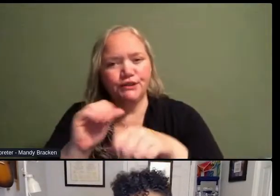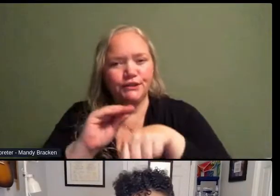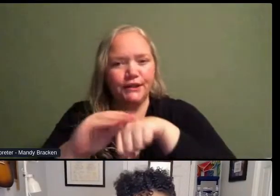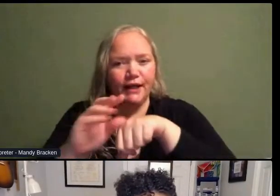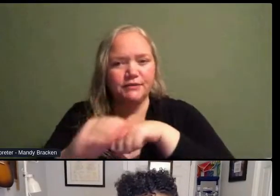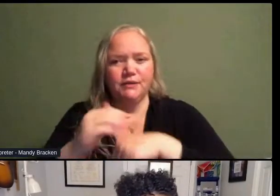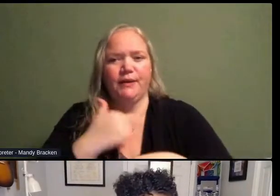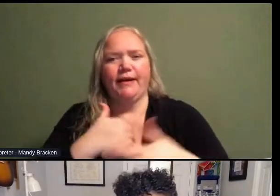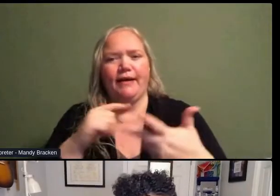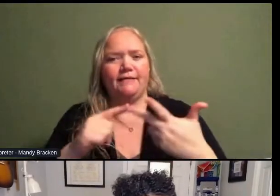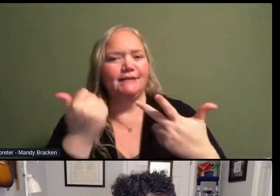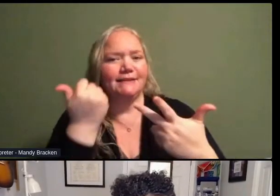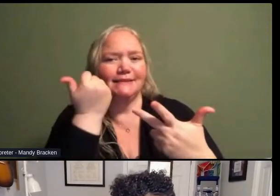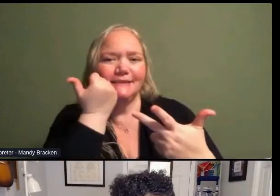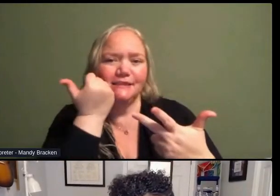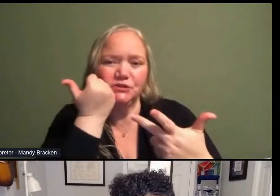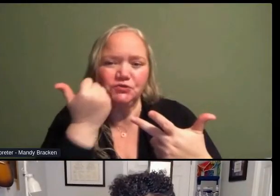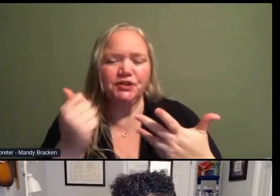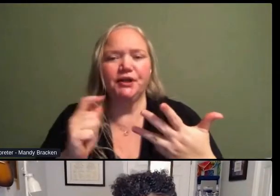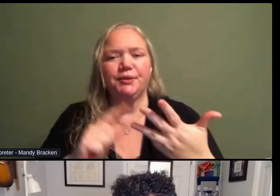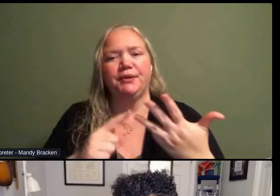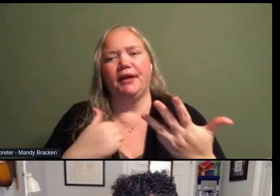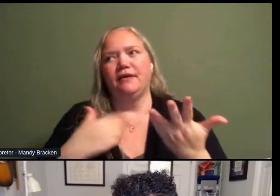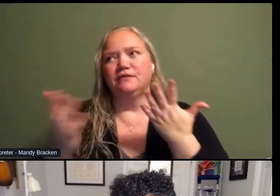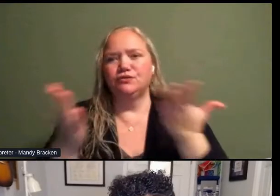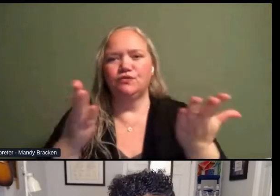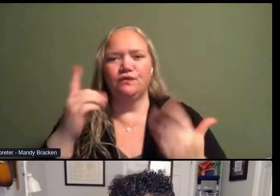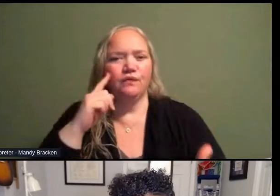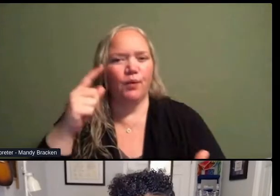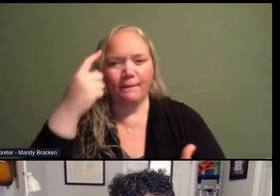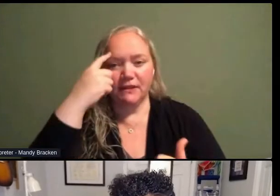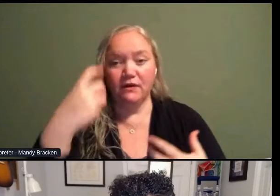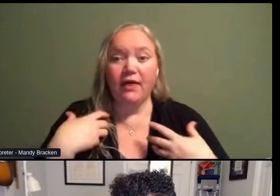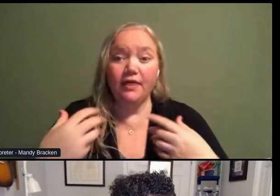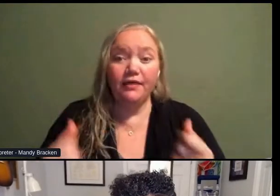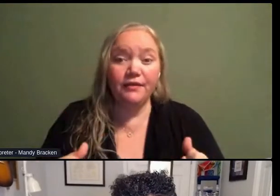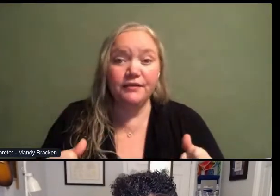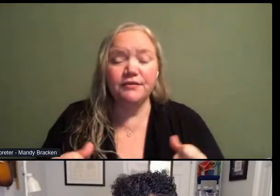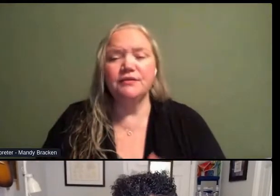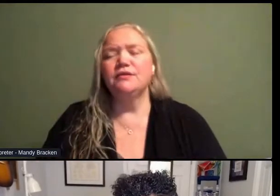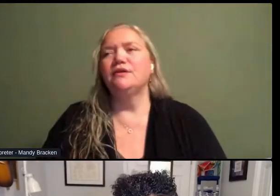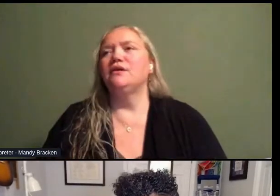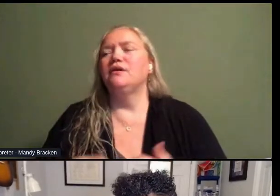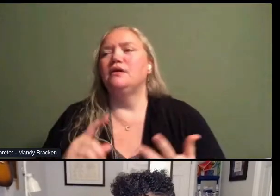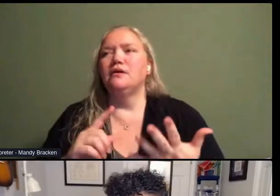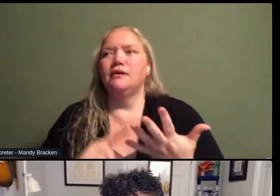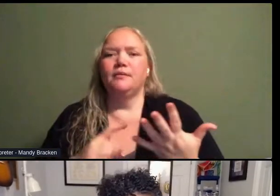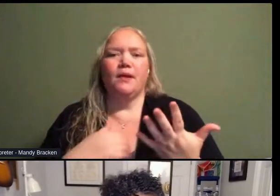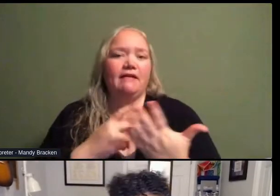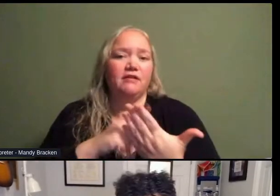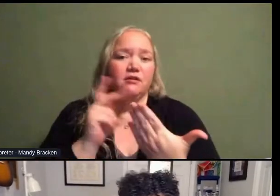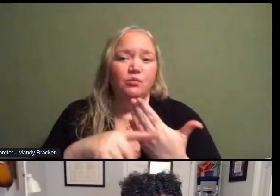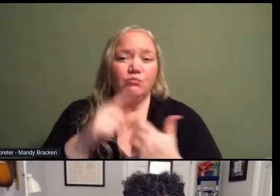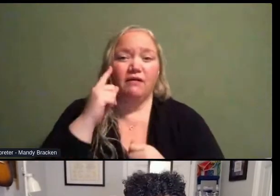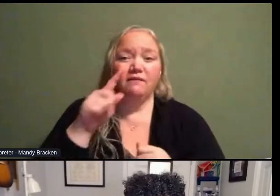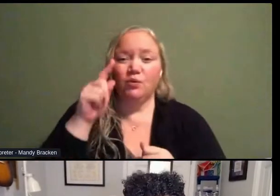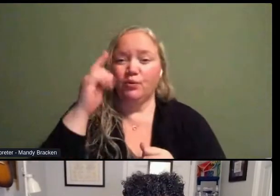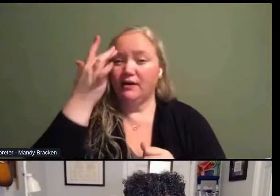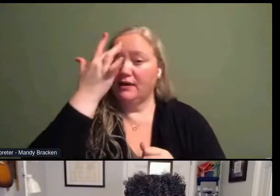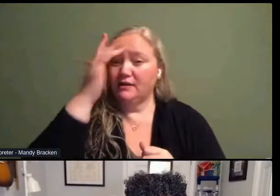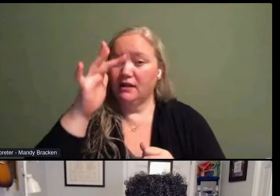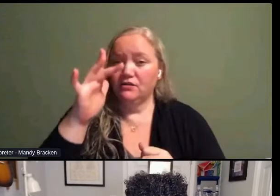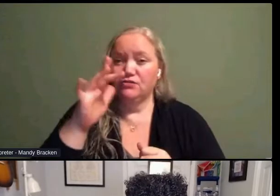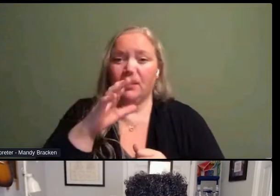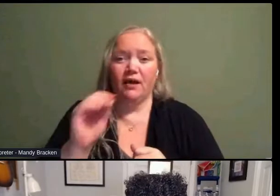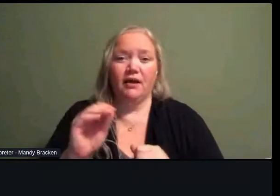for mental health. And we have programs for the intellectual and development disability community. We